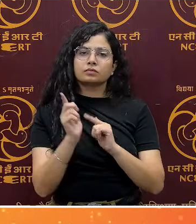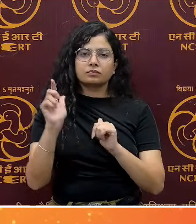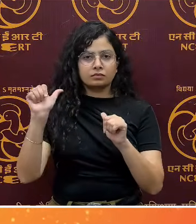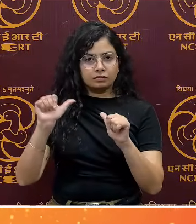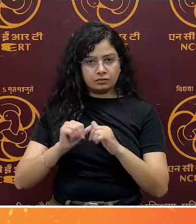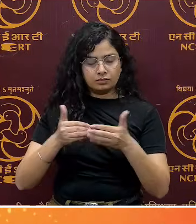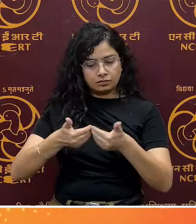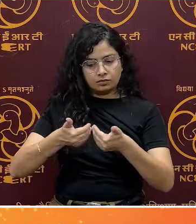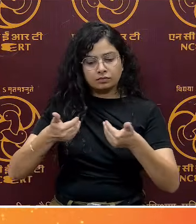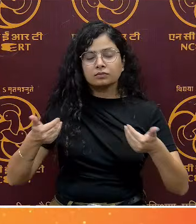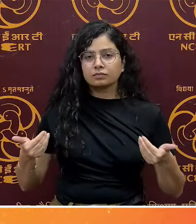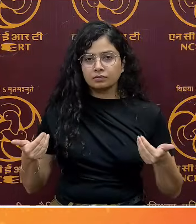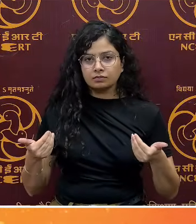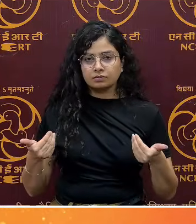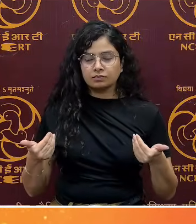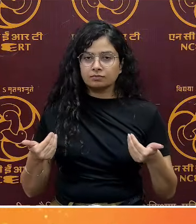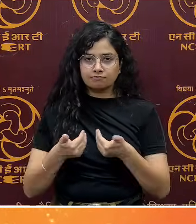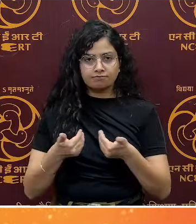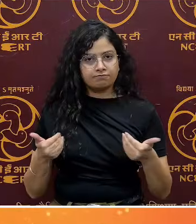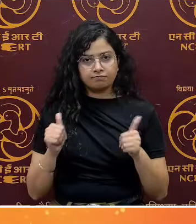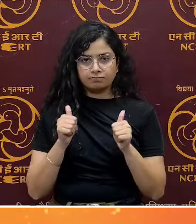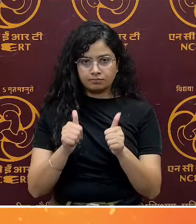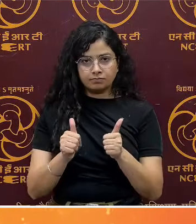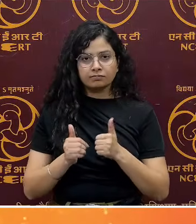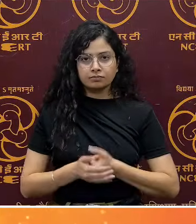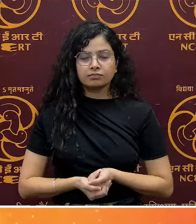parts. It will get separated.